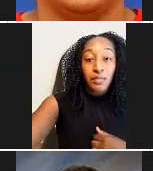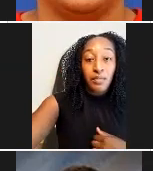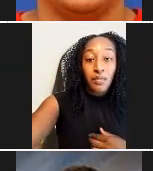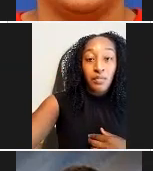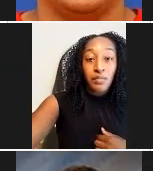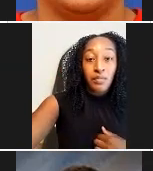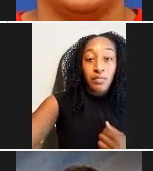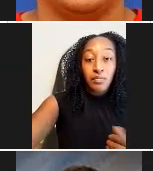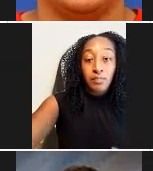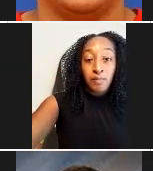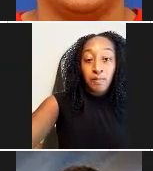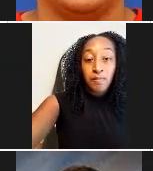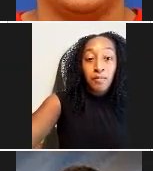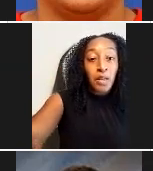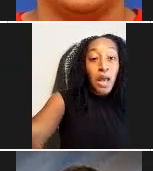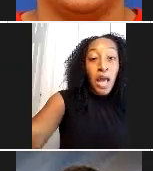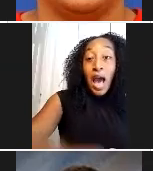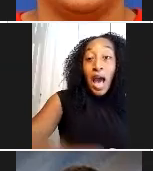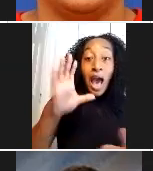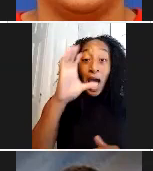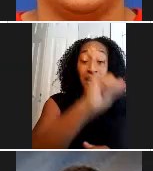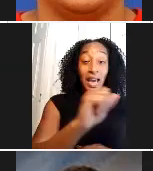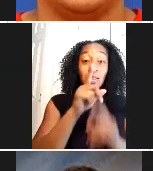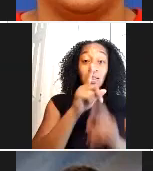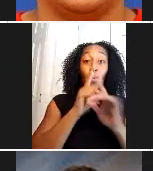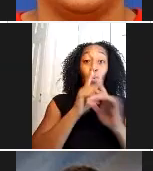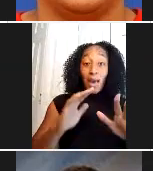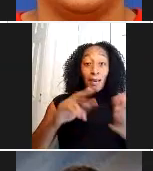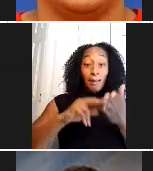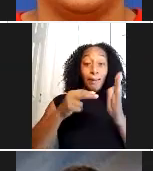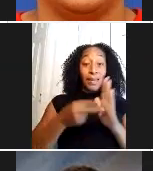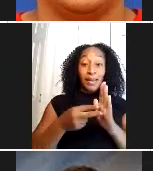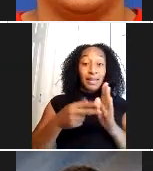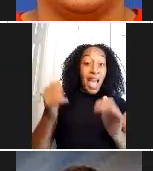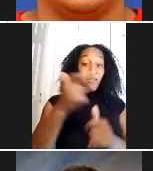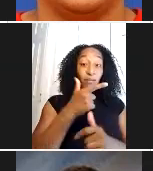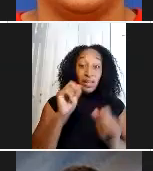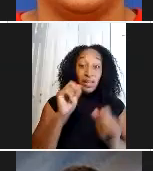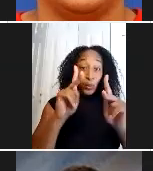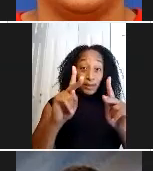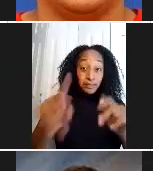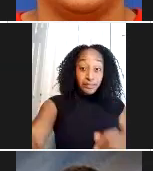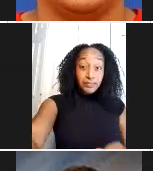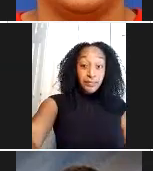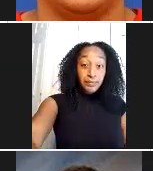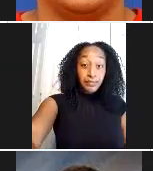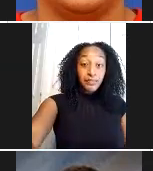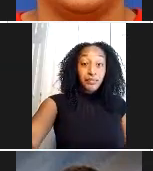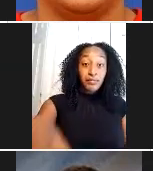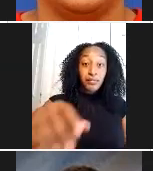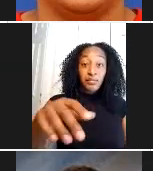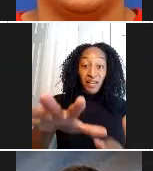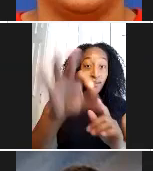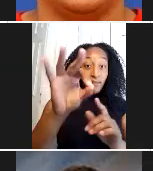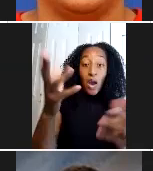Okay, well, I'll take that silence to mean that everybody is okay with finding what they need